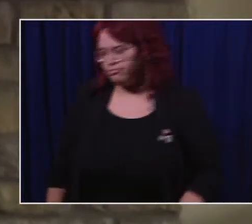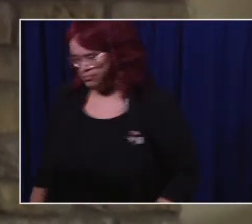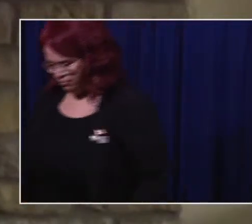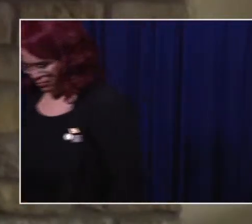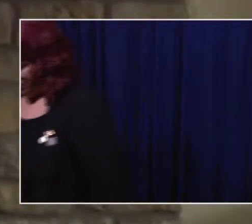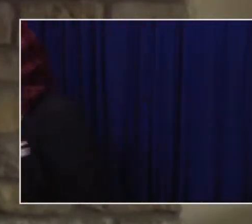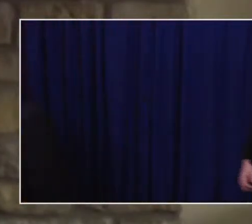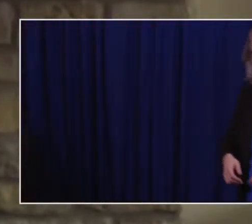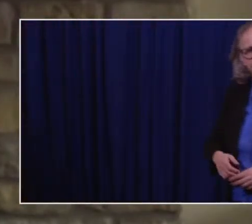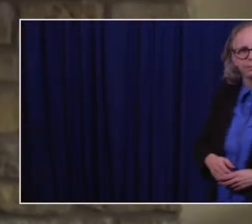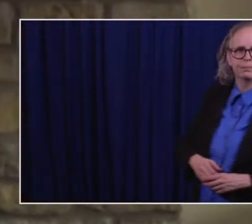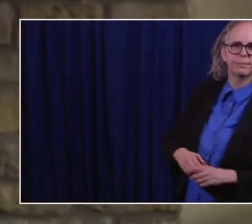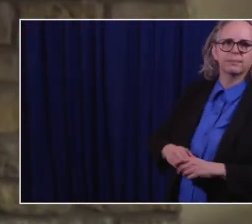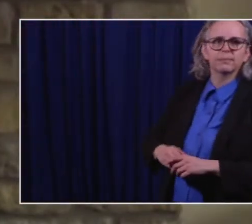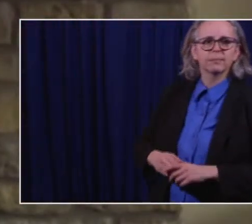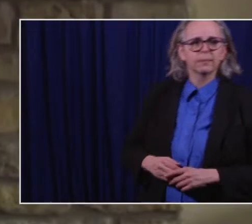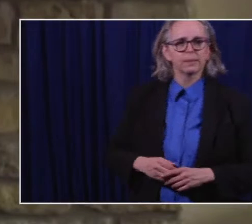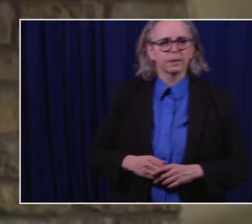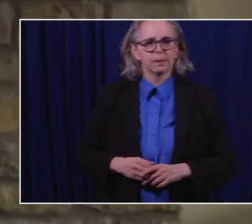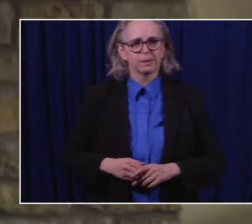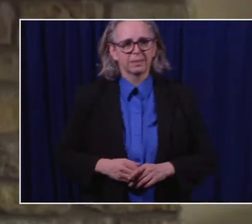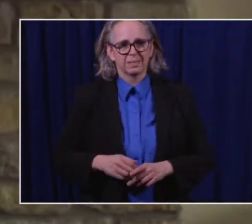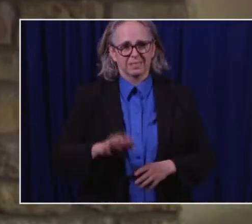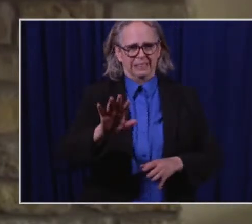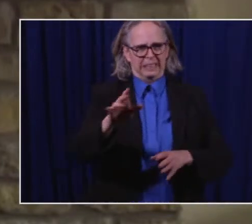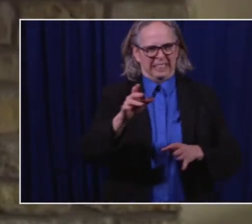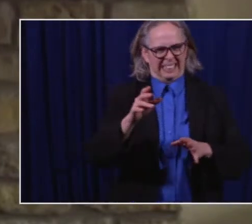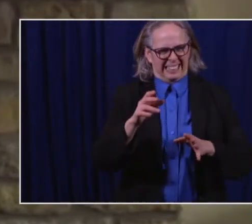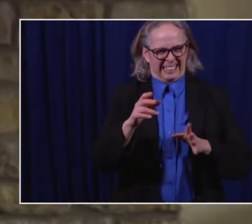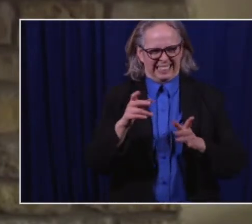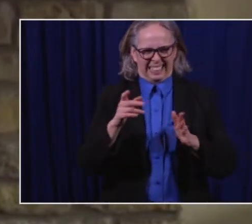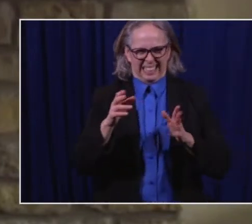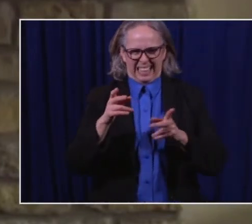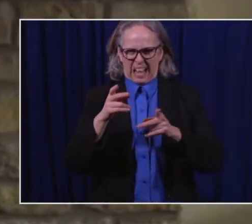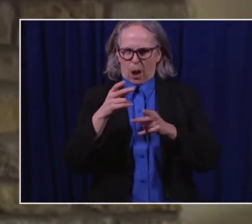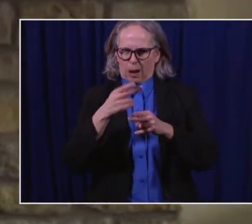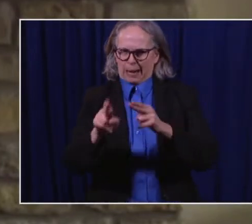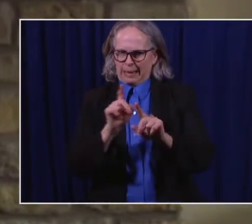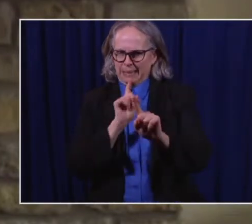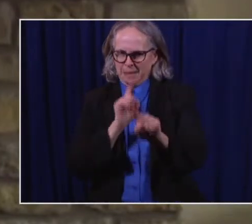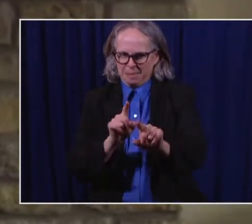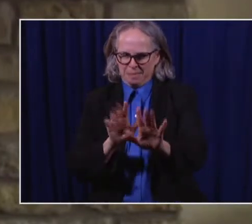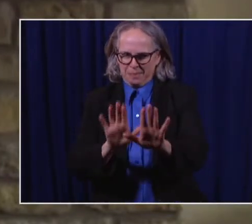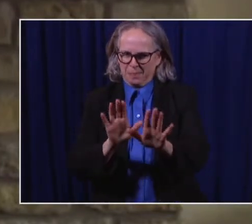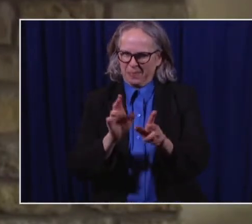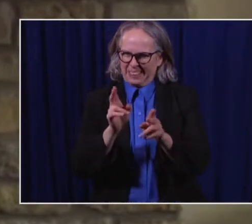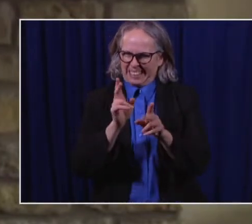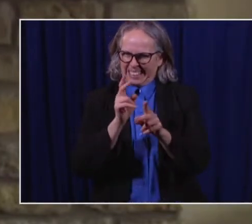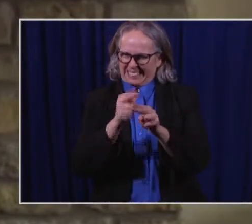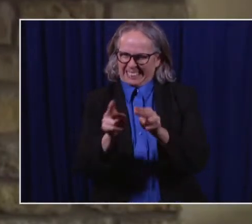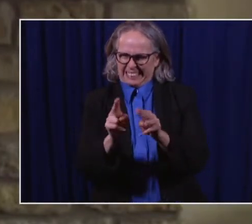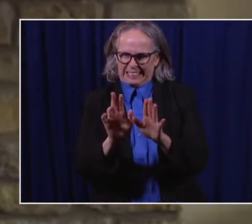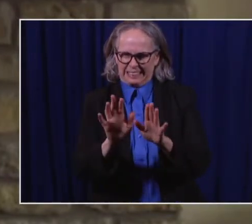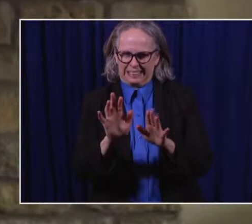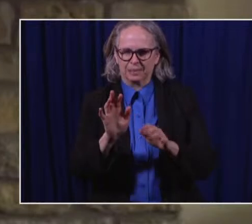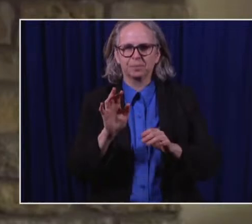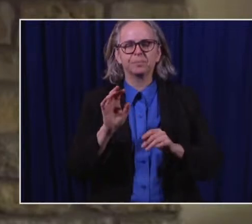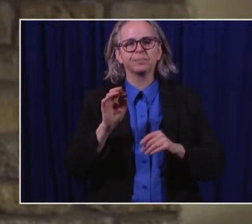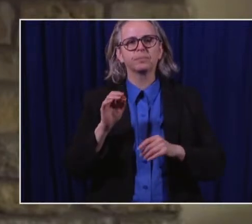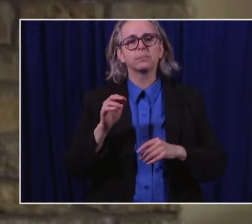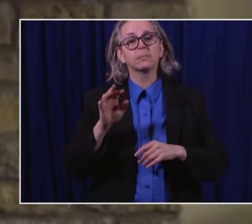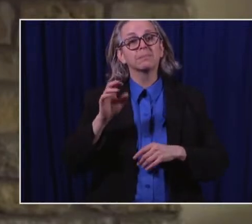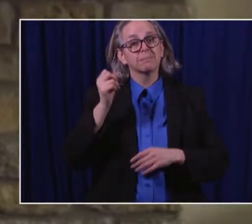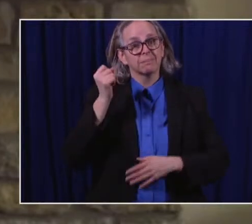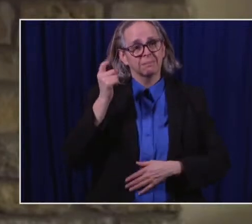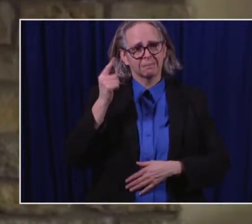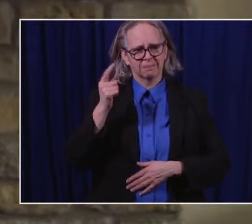Well, a quick preview, emphasis on the quick, I guess, Randy. Our budget is going to be similar in many respects